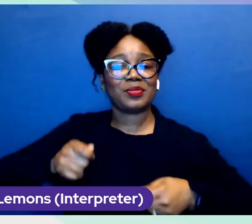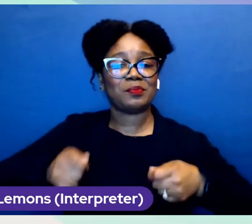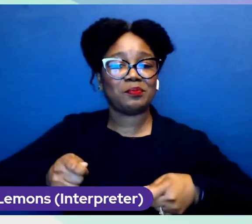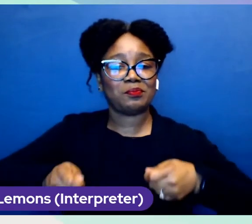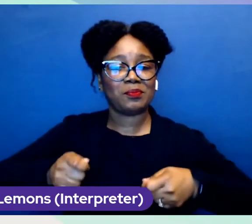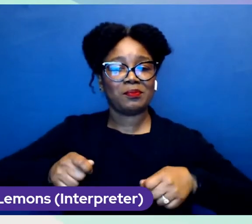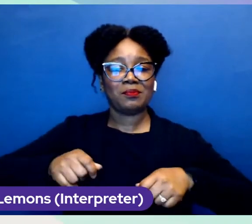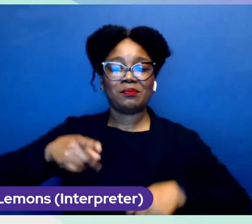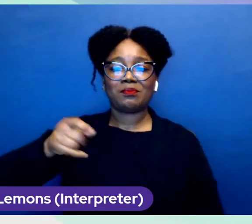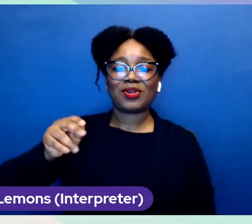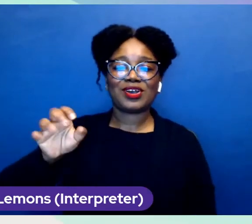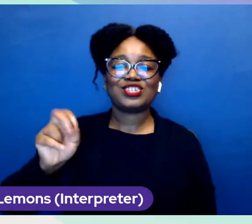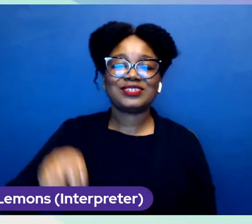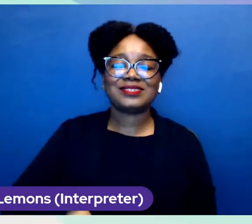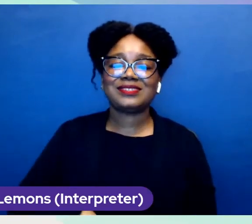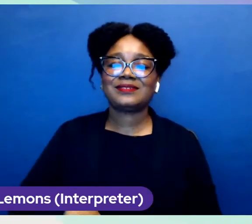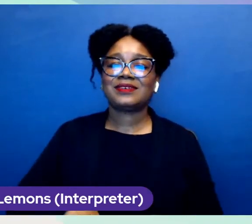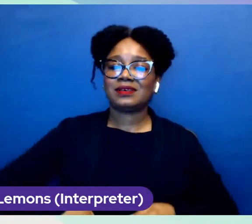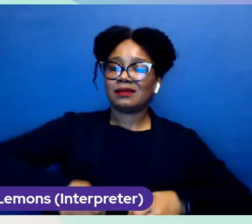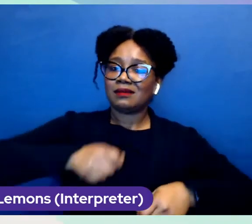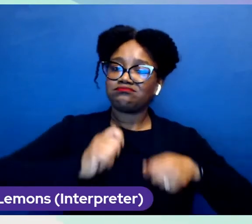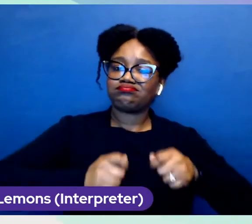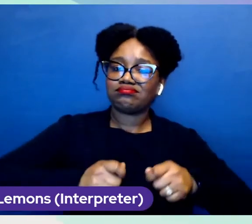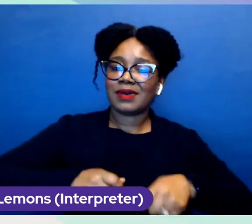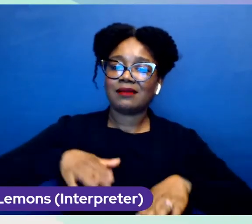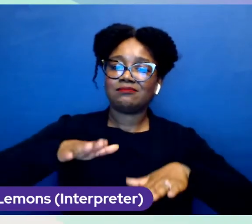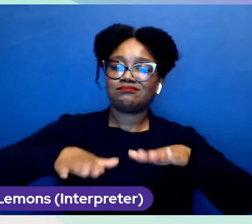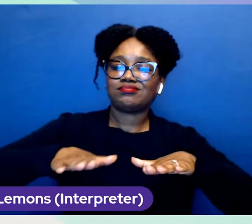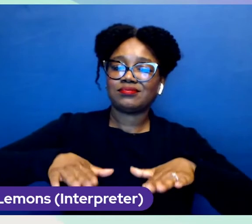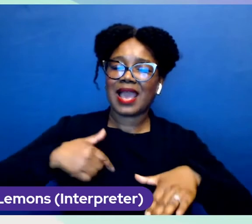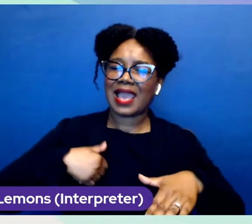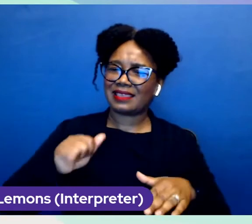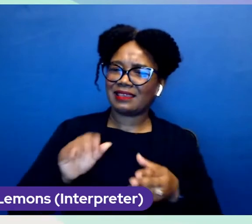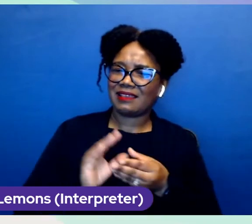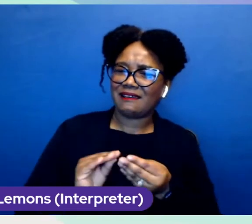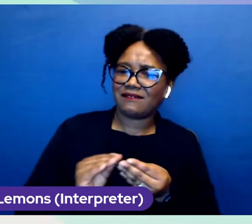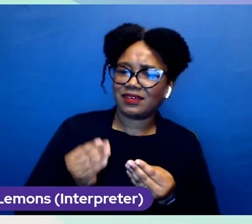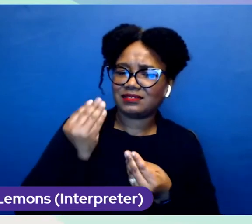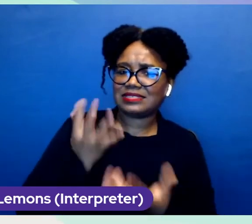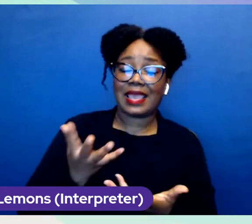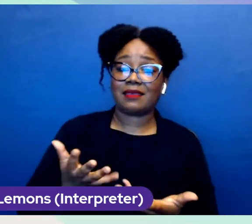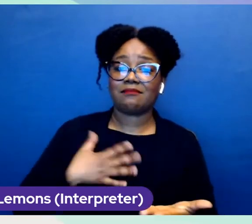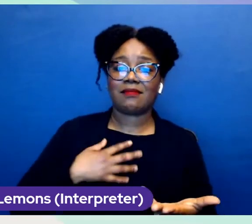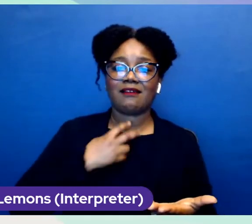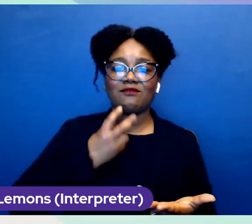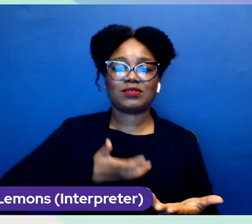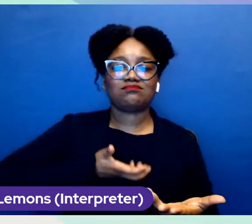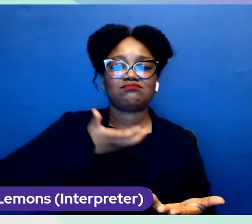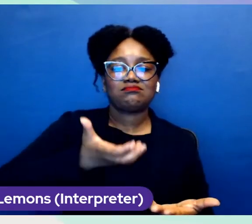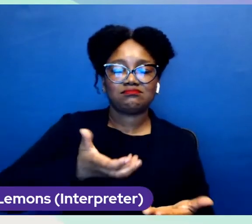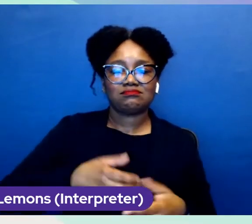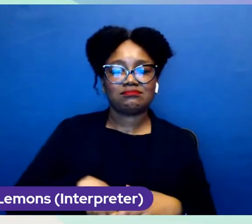percussion, have a say in the percussion world, and even get to a point where I can start mentoring now.